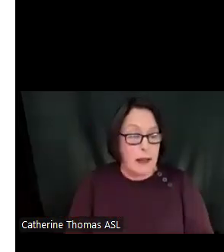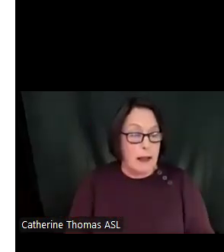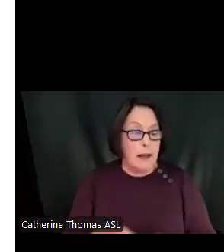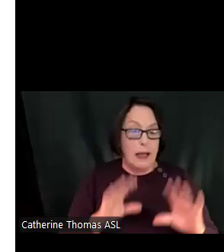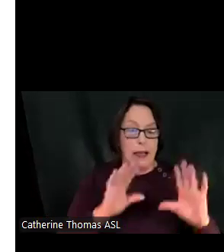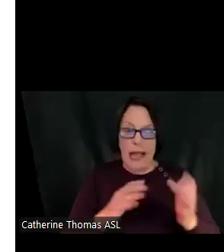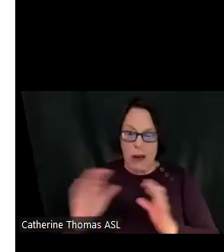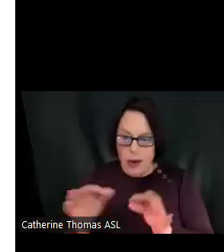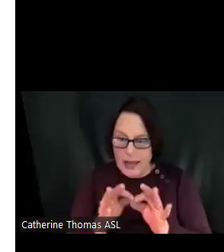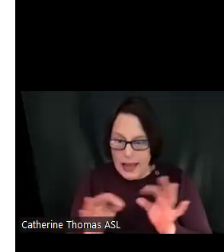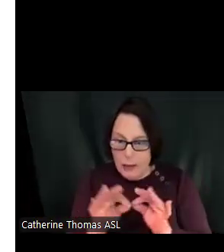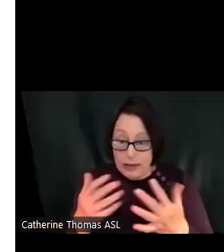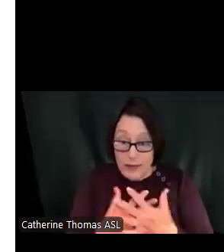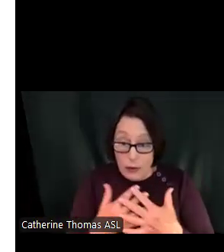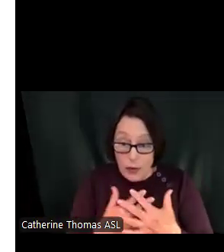language filter,